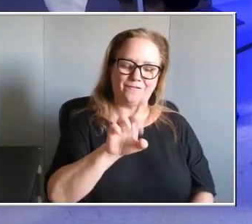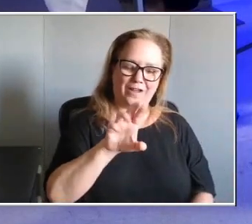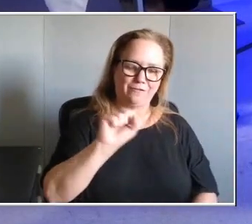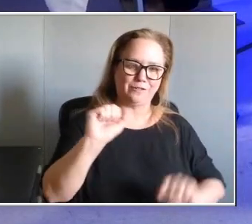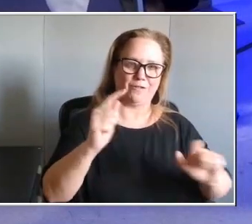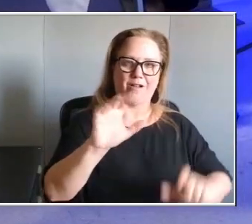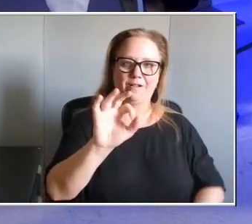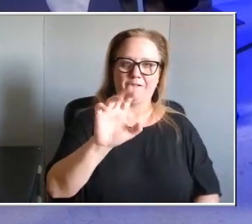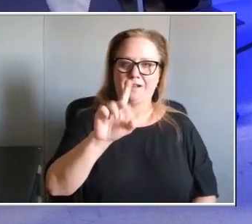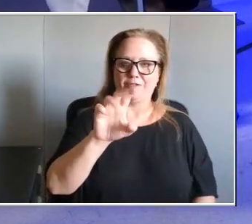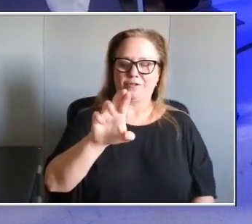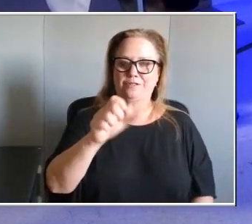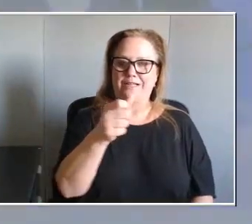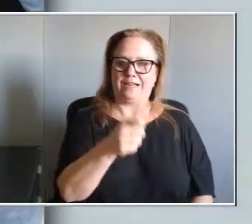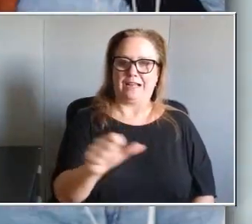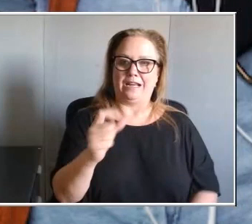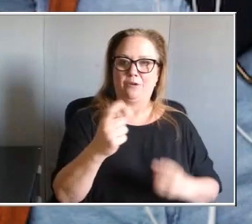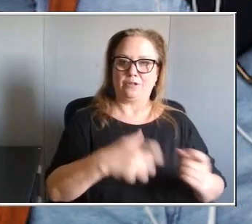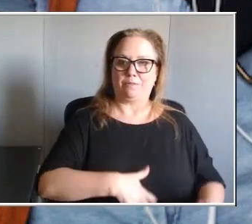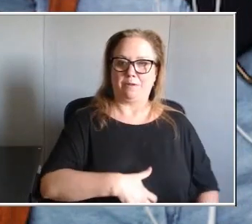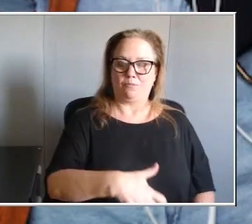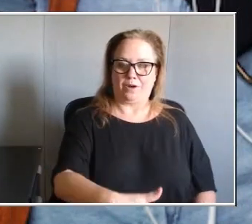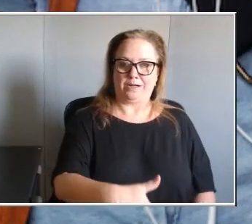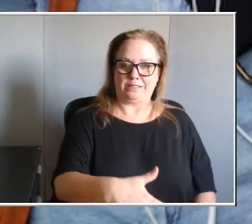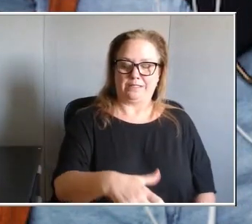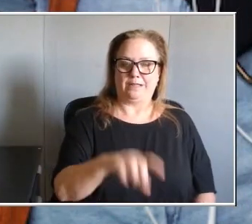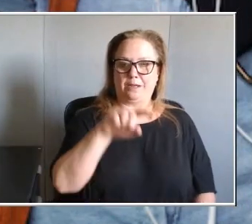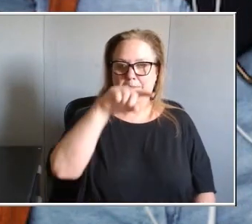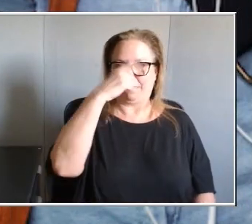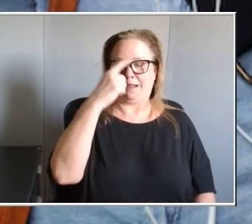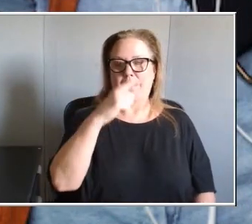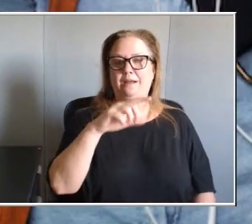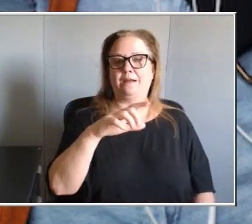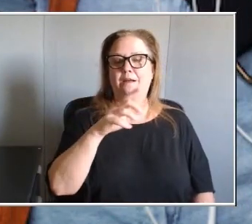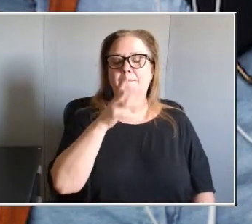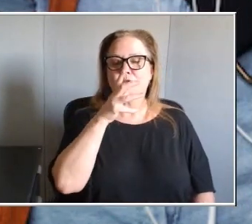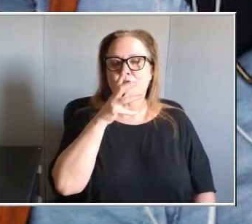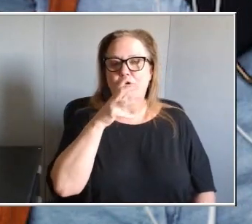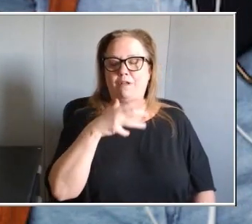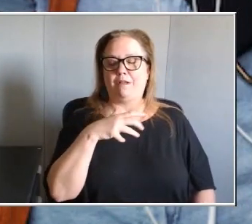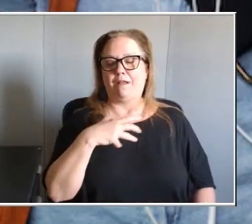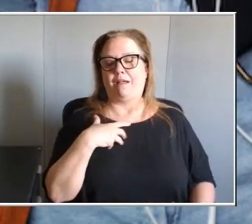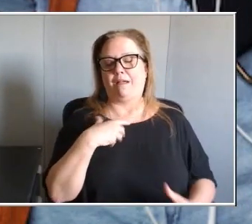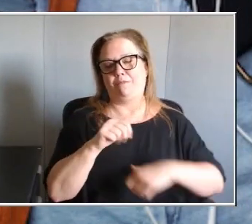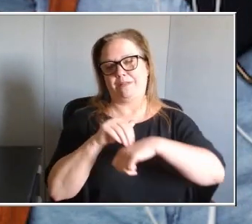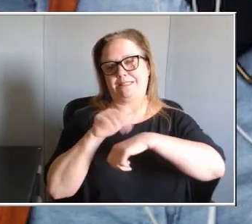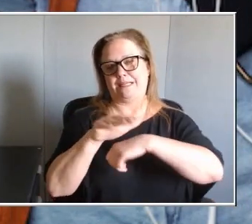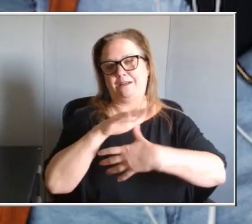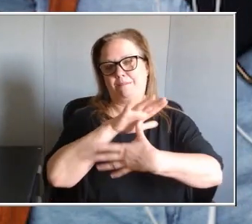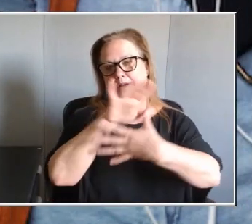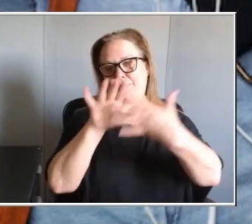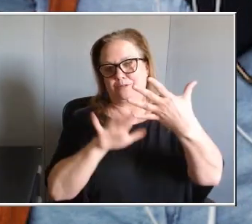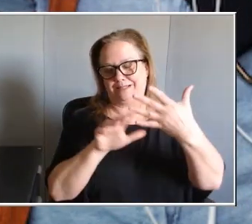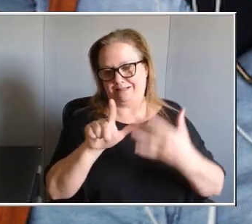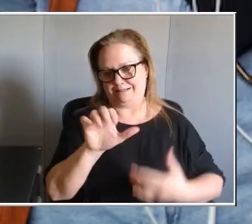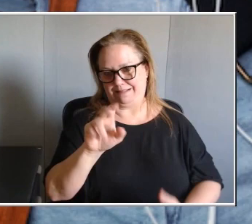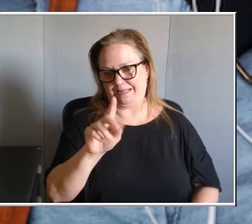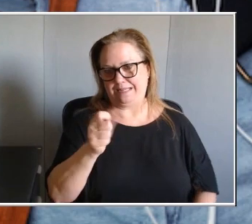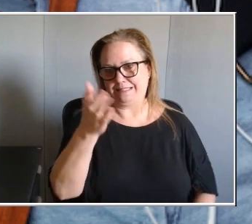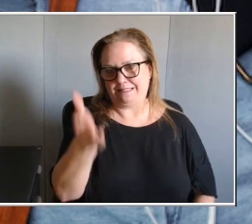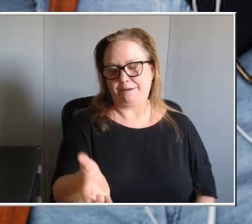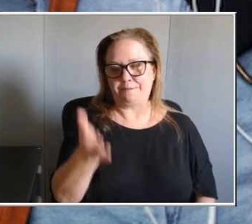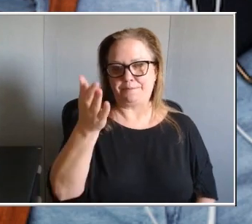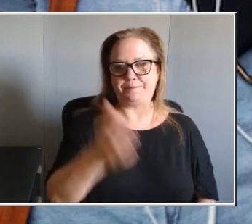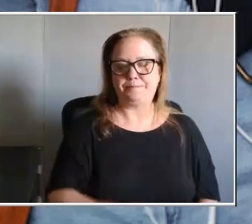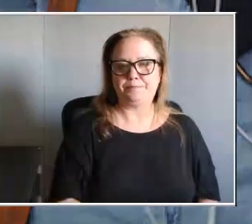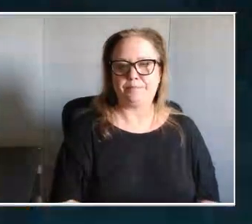have questions about pregnancy and Black maternal health, please send them to us on YouTube, Facebook, or email. Those links are right here on your screen.